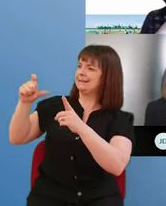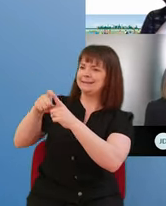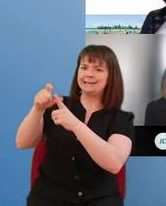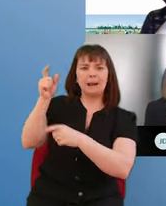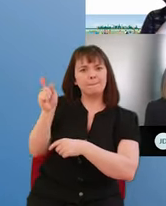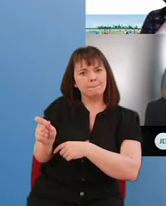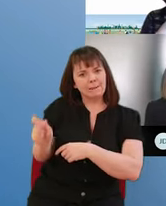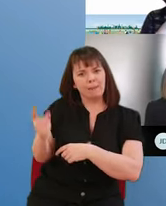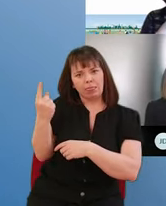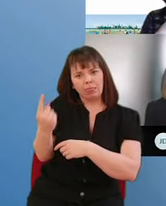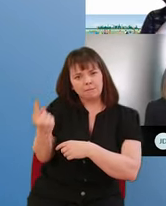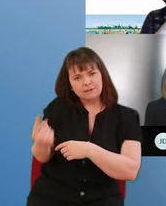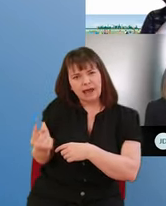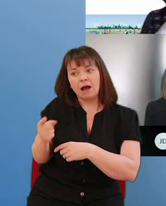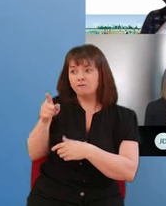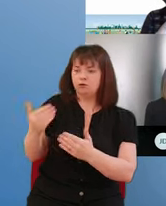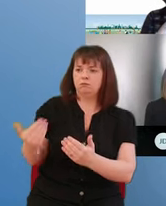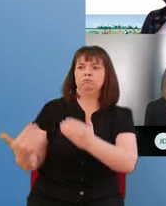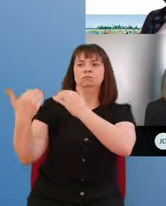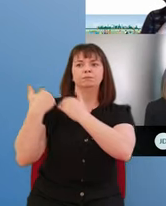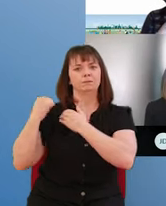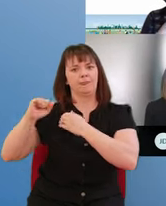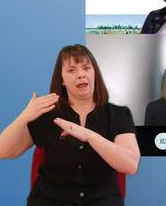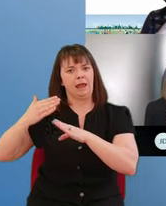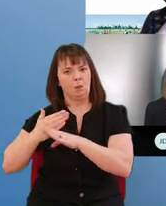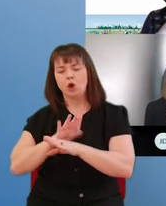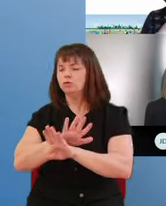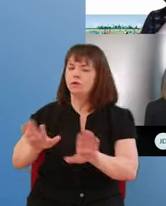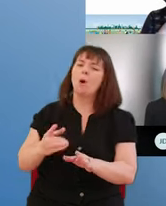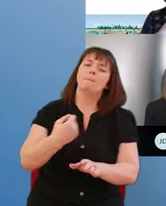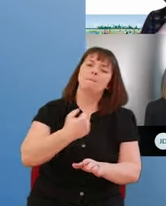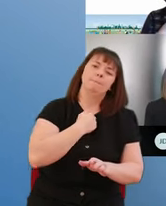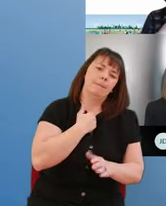I hope that answers the questions.